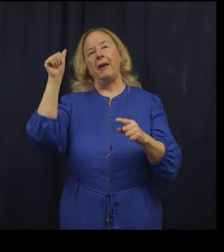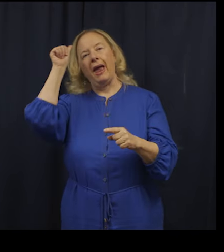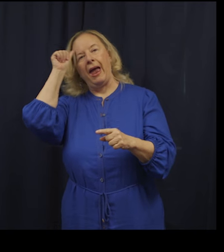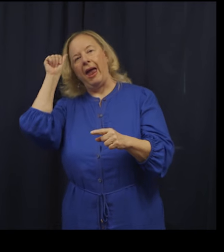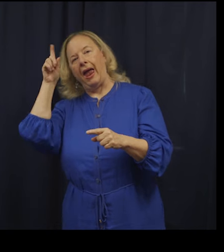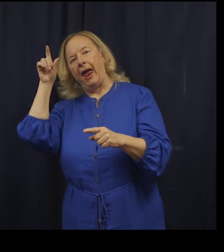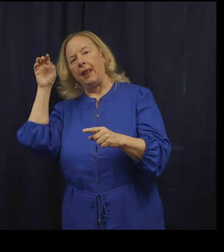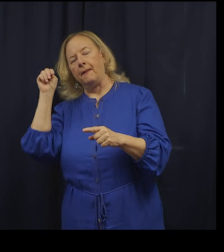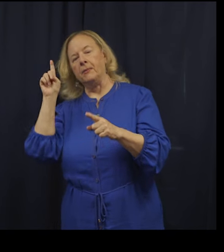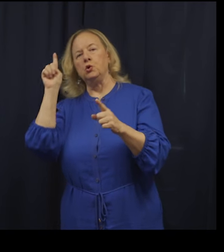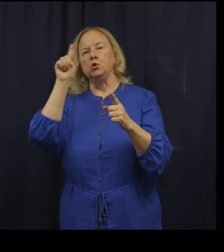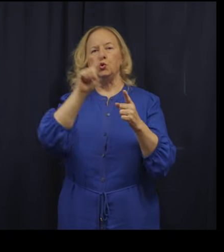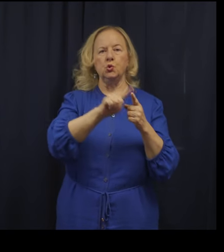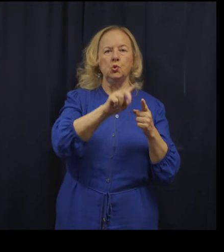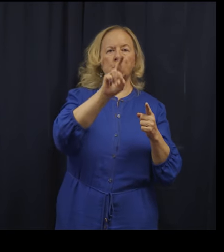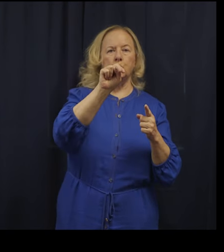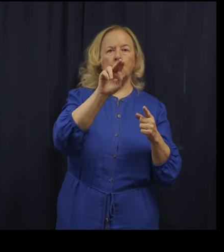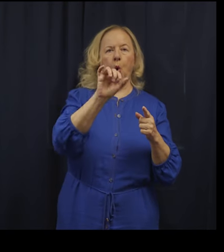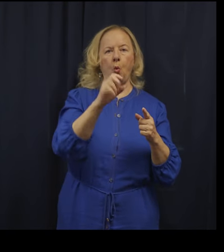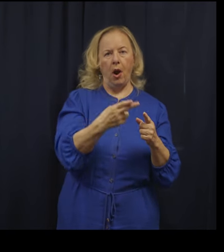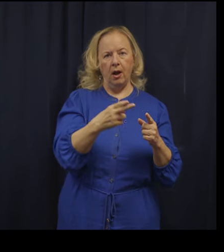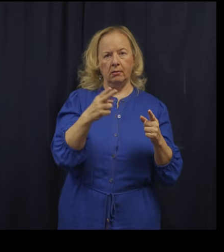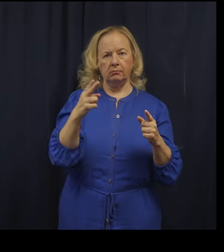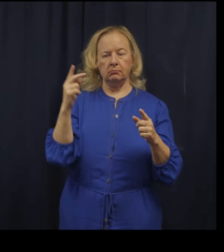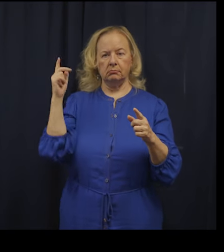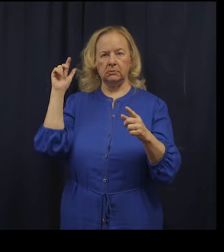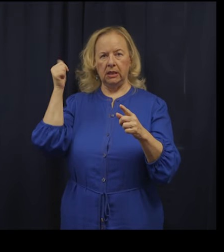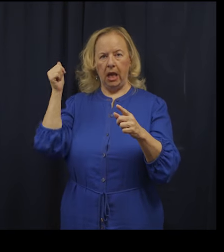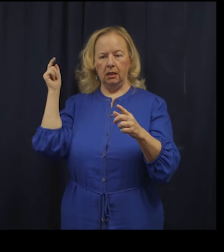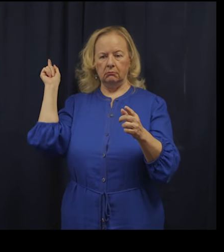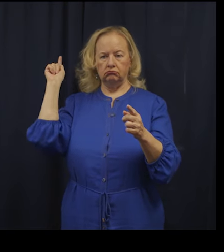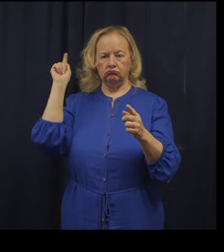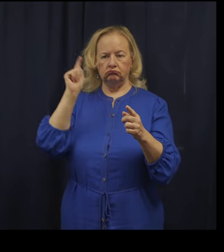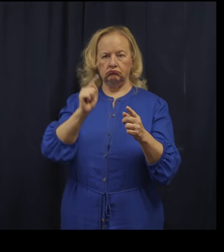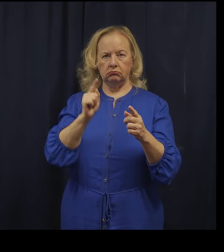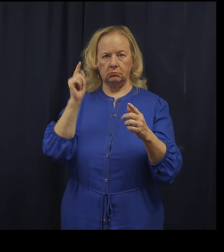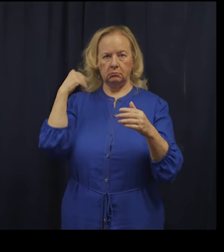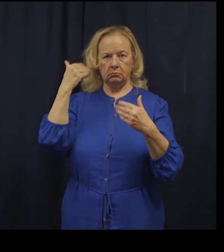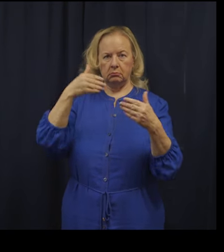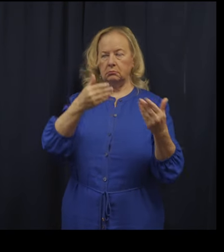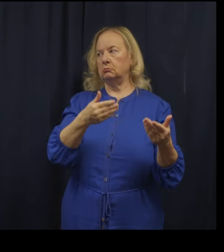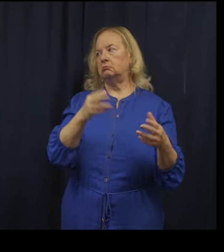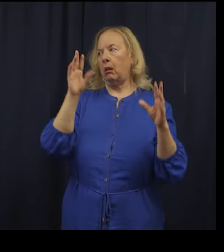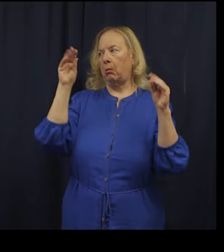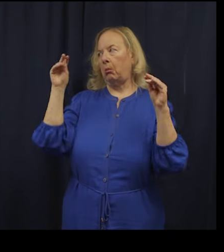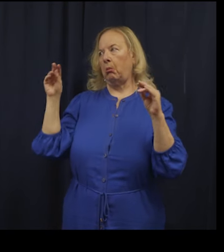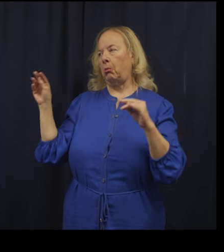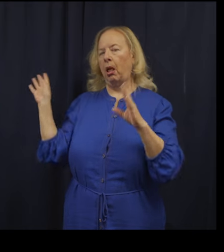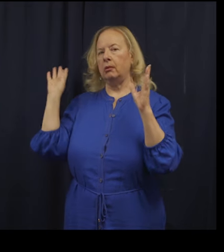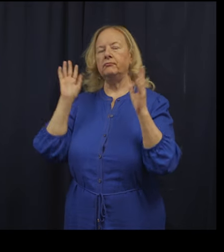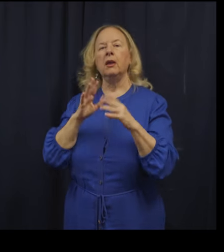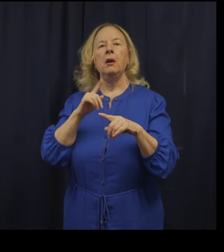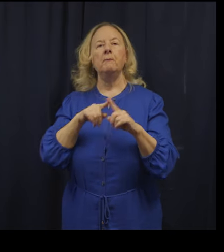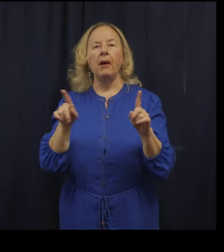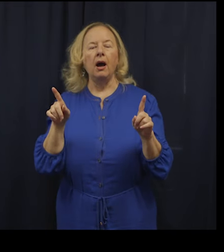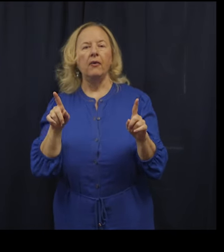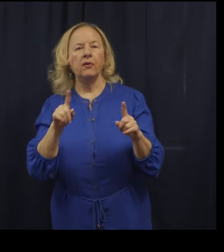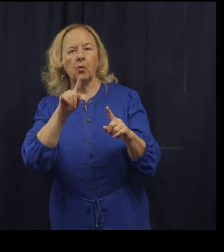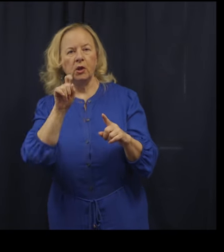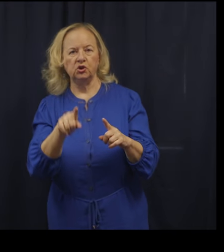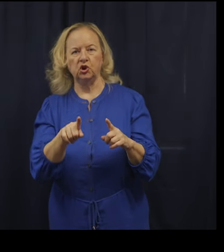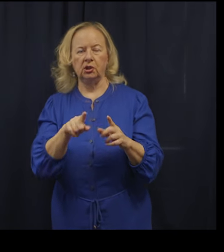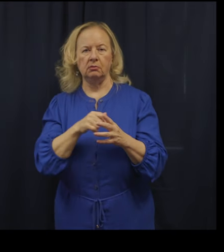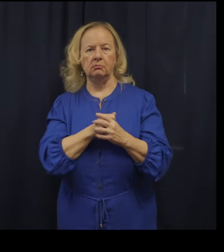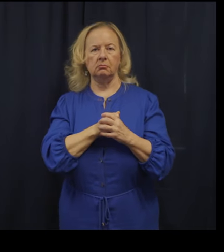Adam to Noah. Now, when we look at that, it's, Adam says, Enosh, blah, blah, blah, blah, blah. But the question is,